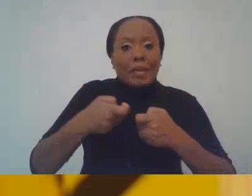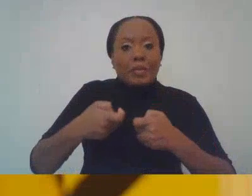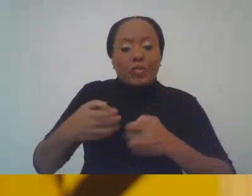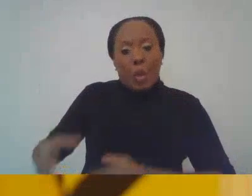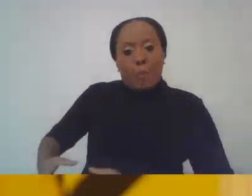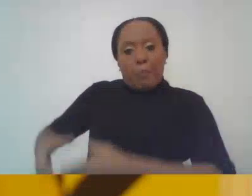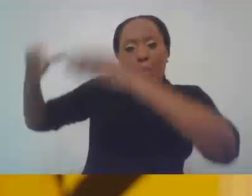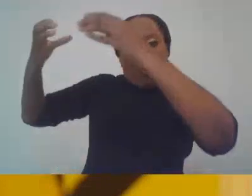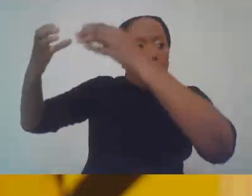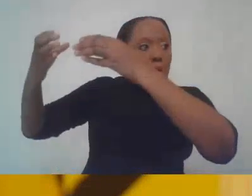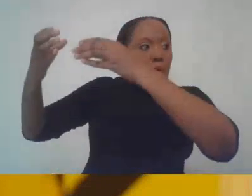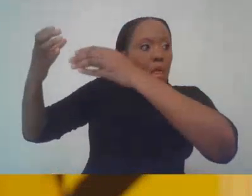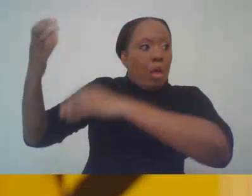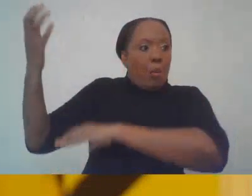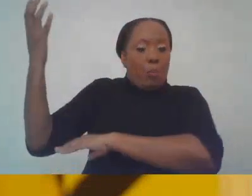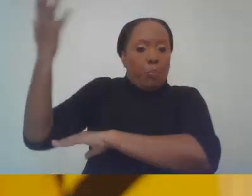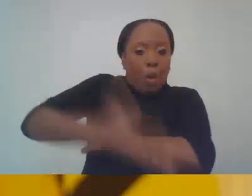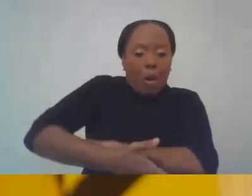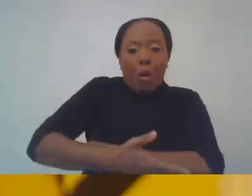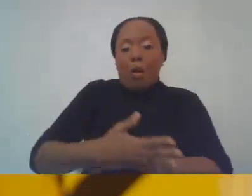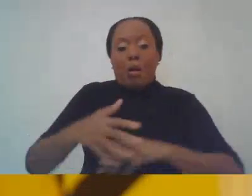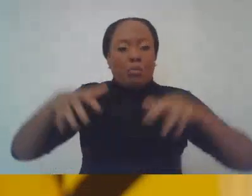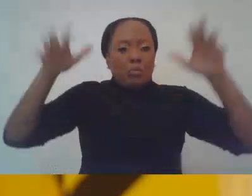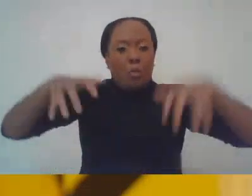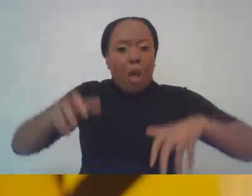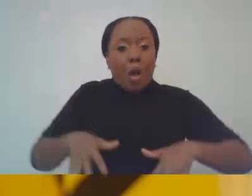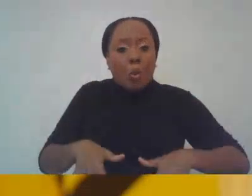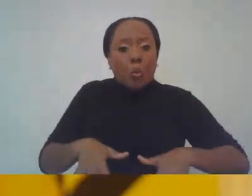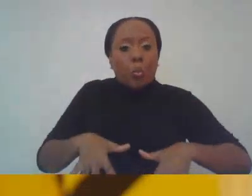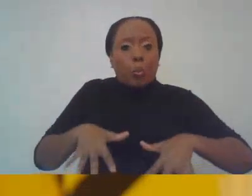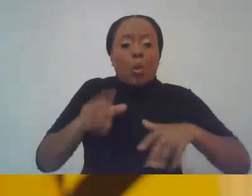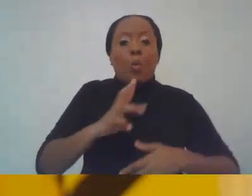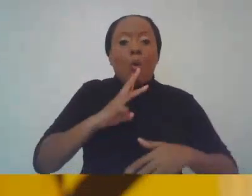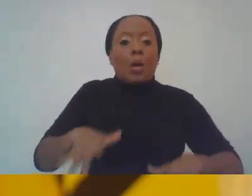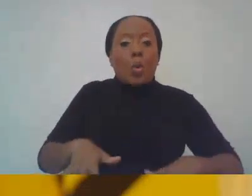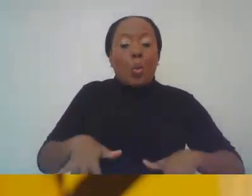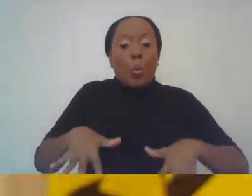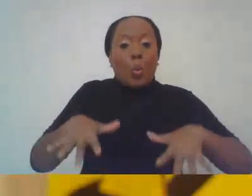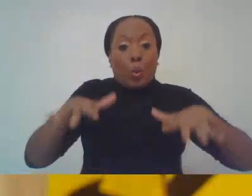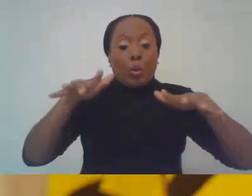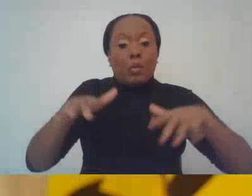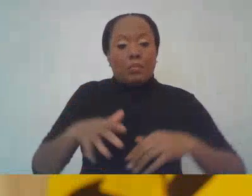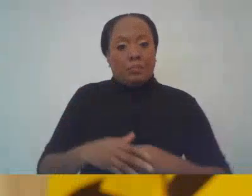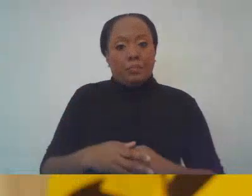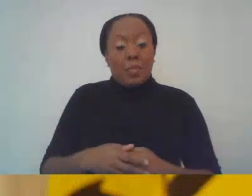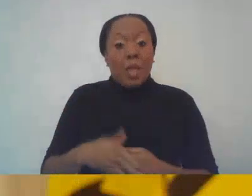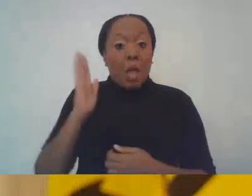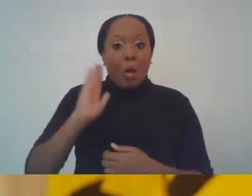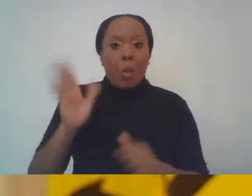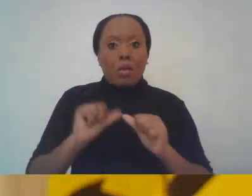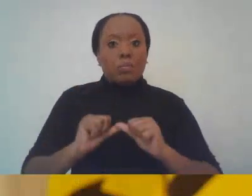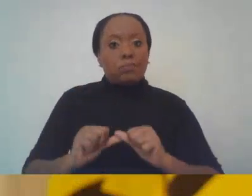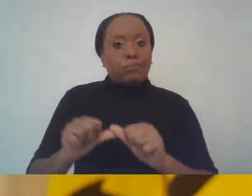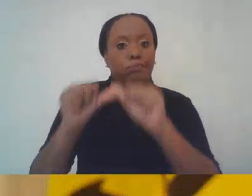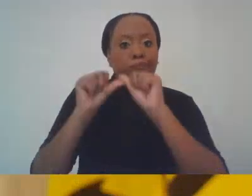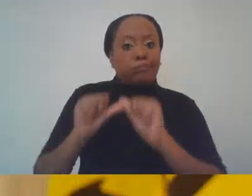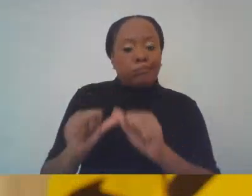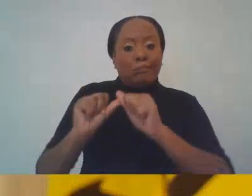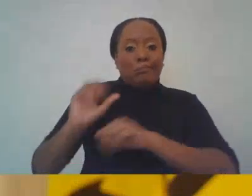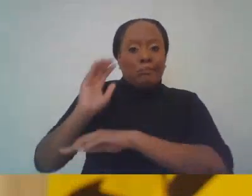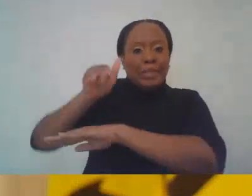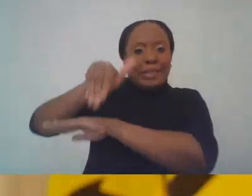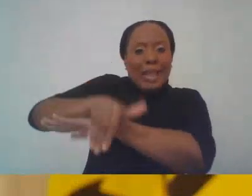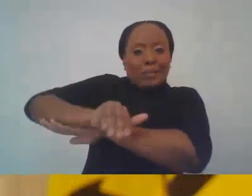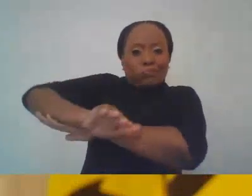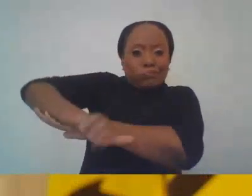inches of rain and consequent flooding in some very well-known flood-prone areas. Conditions are expected to continue like this throughout